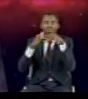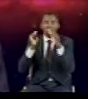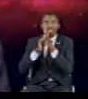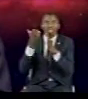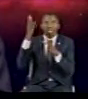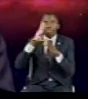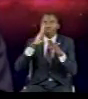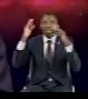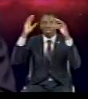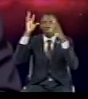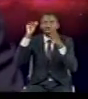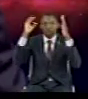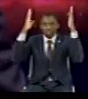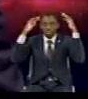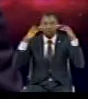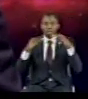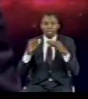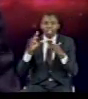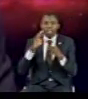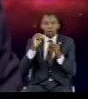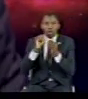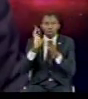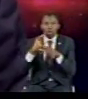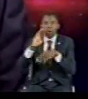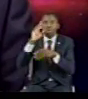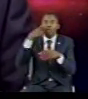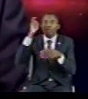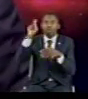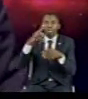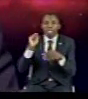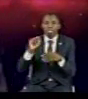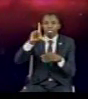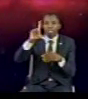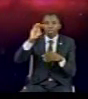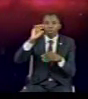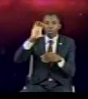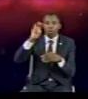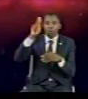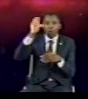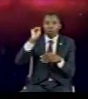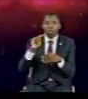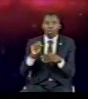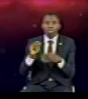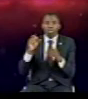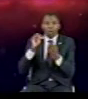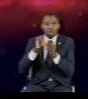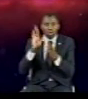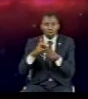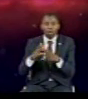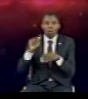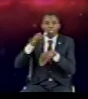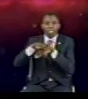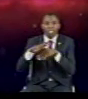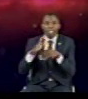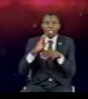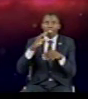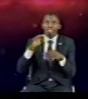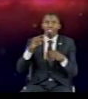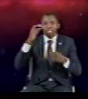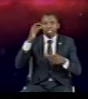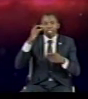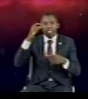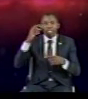I command the locusts to devour the land, or if I send pestilence among my people, if my